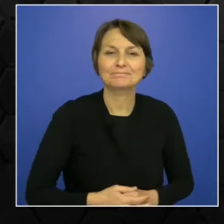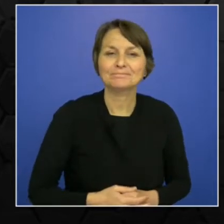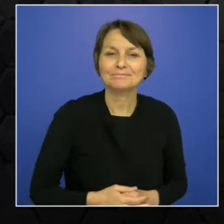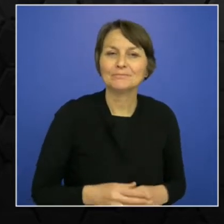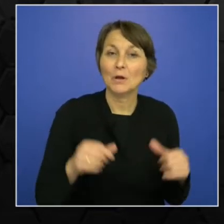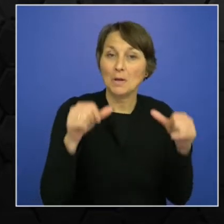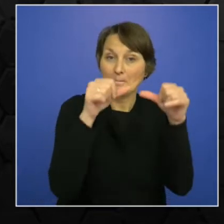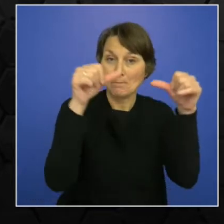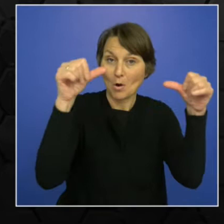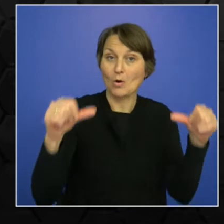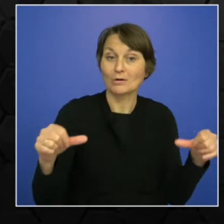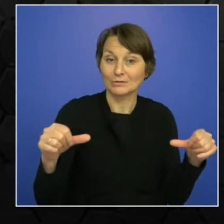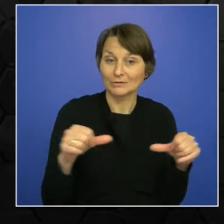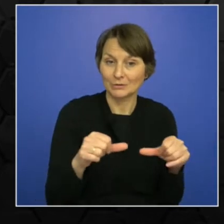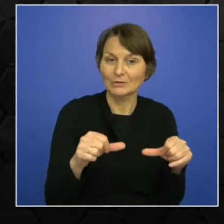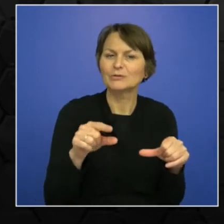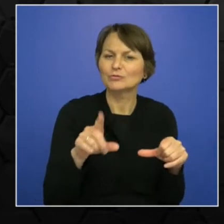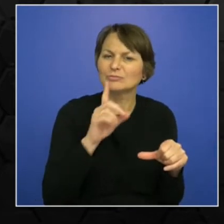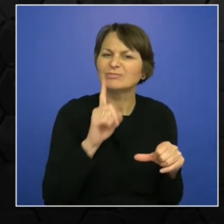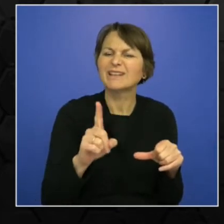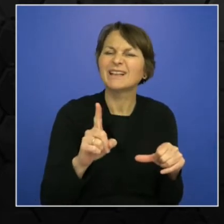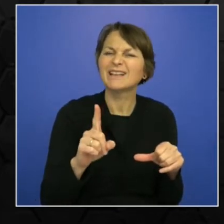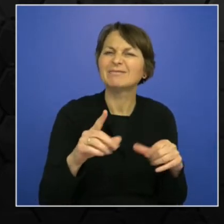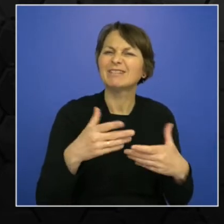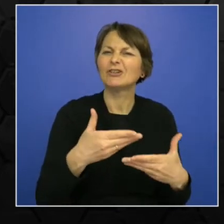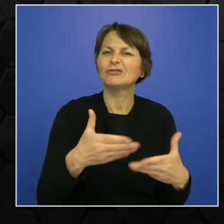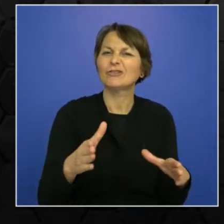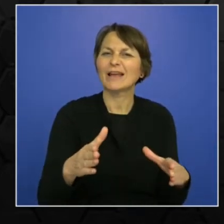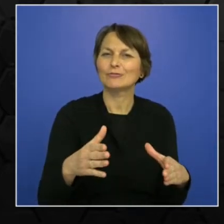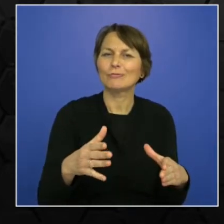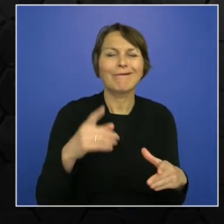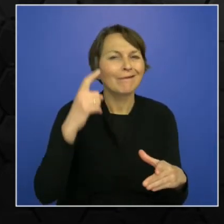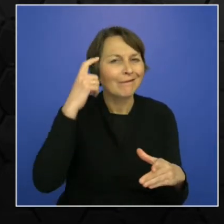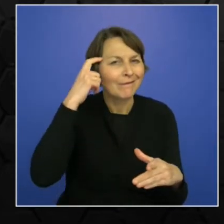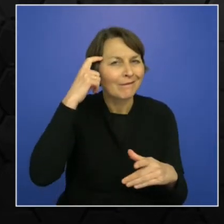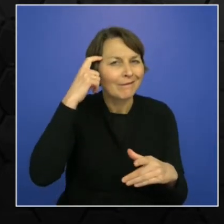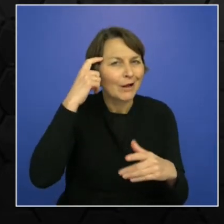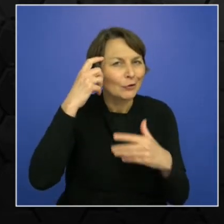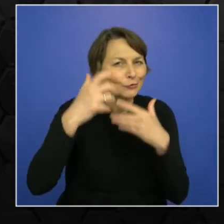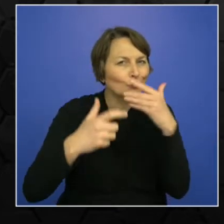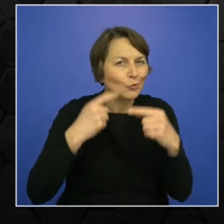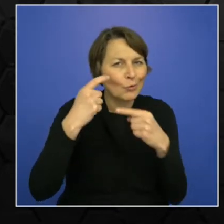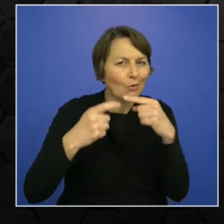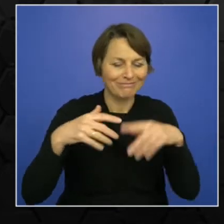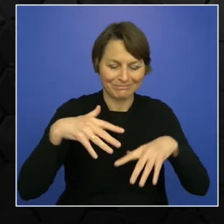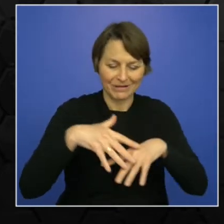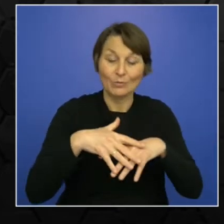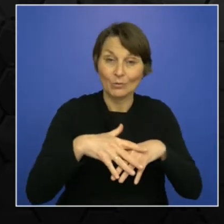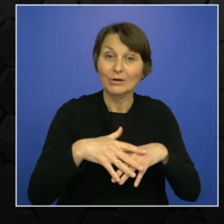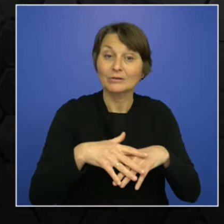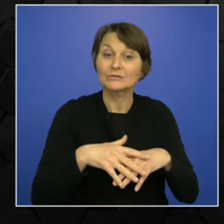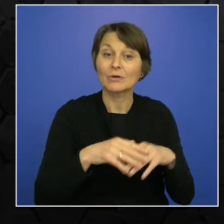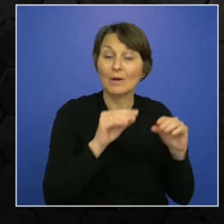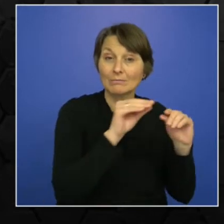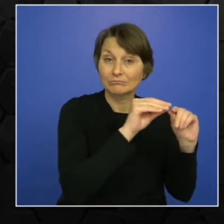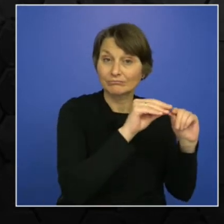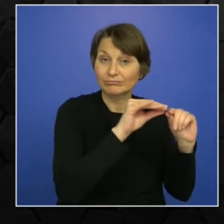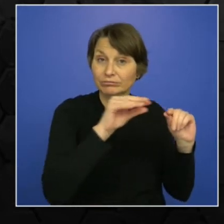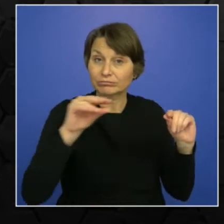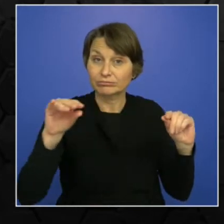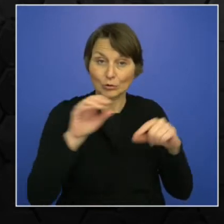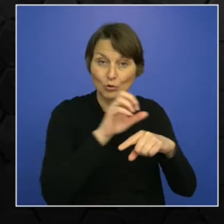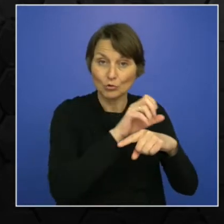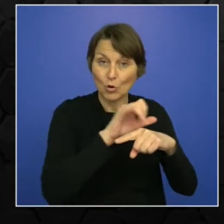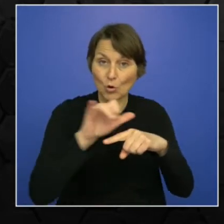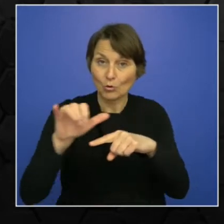general recurrent neural network structure. So that this has an input port and has an output port